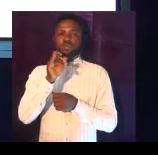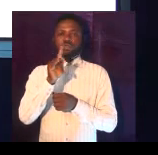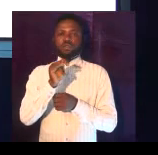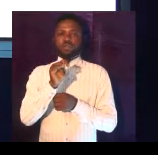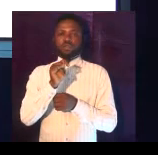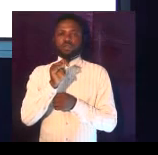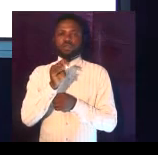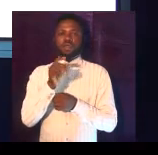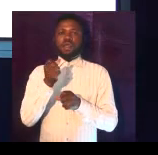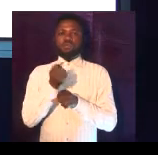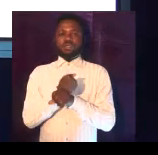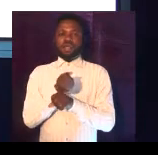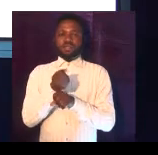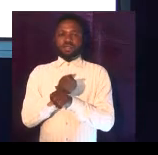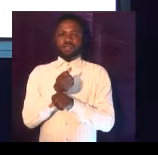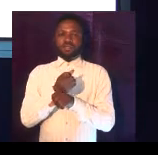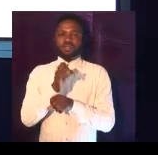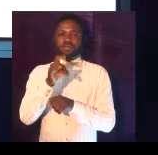fluorescent,